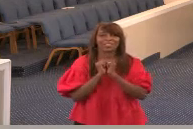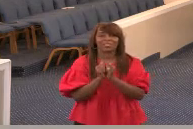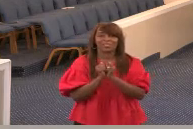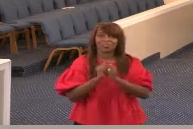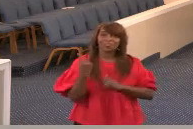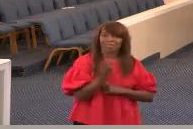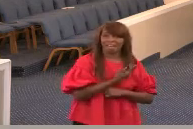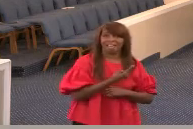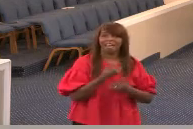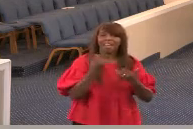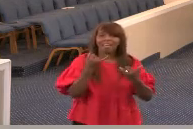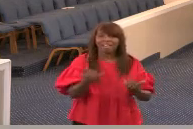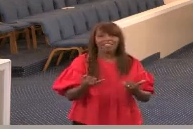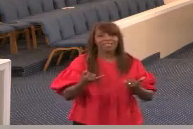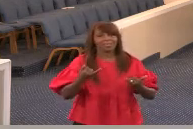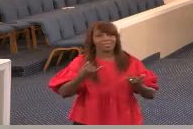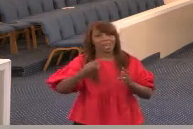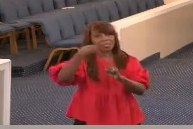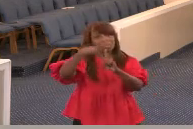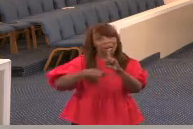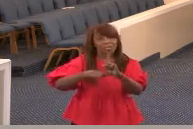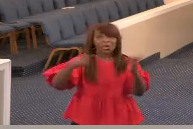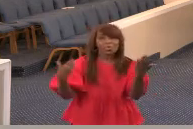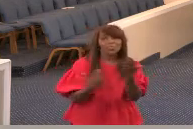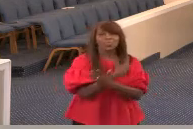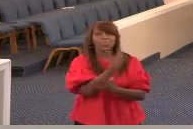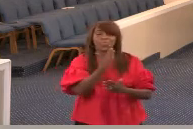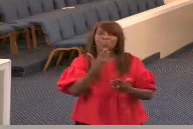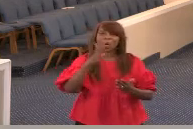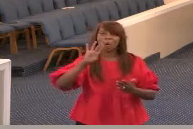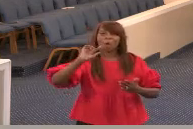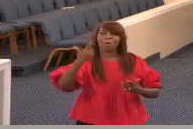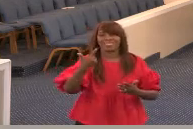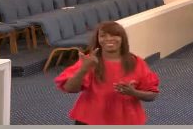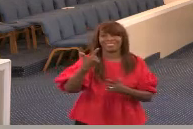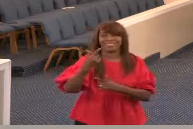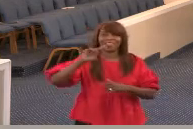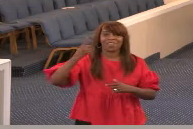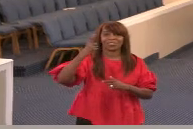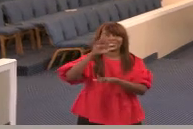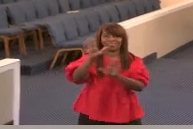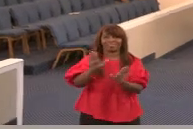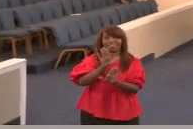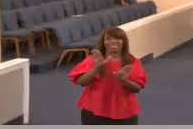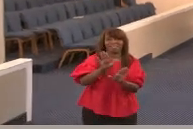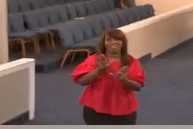Here we are at a first Sunday in a new month, August.